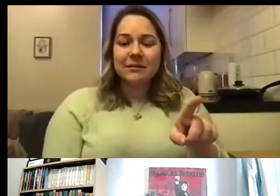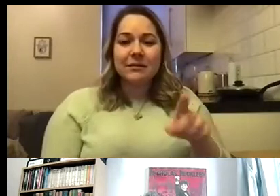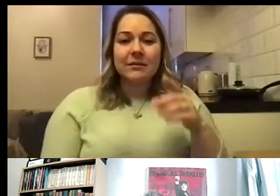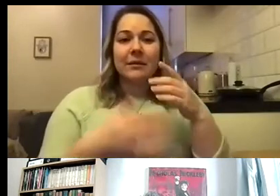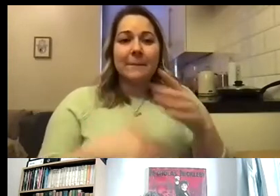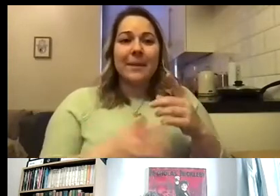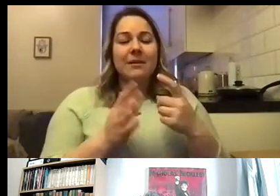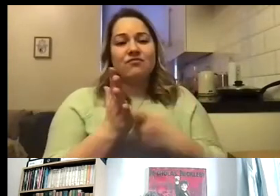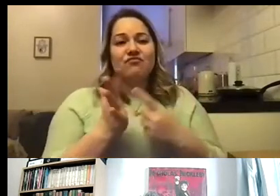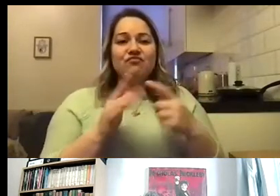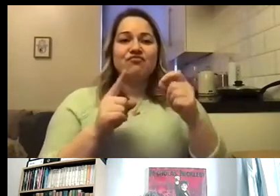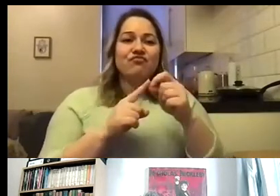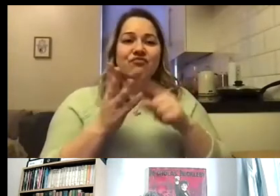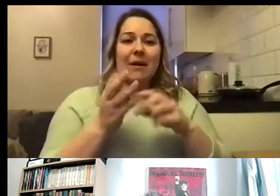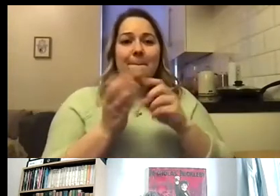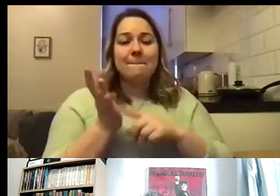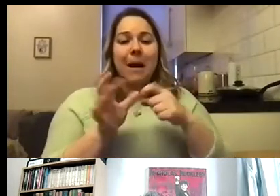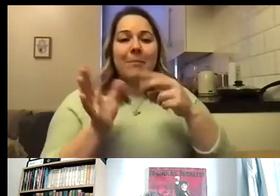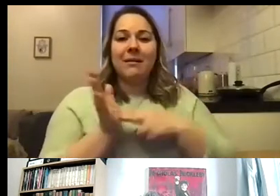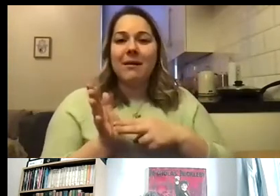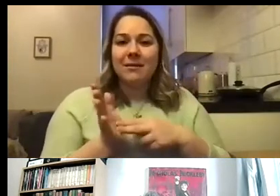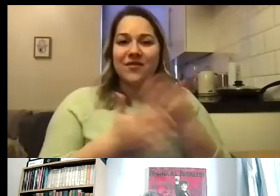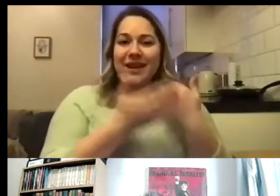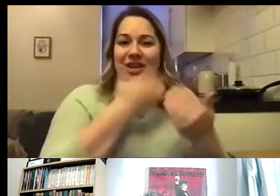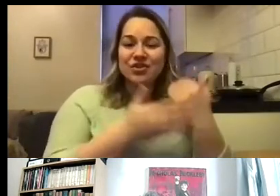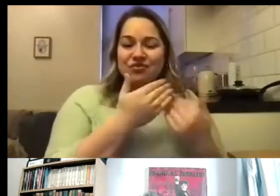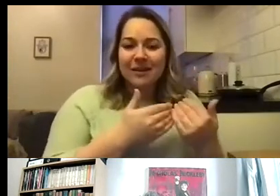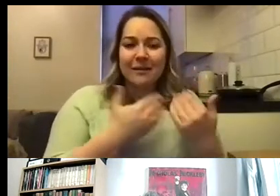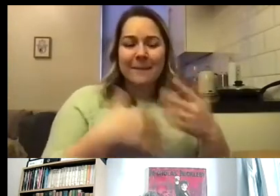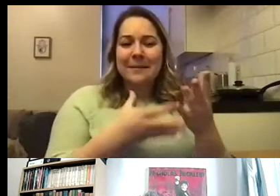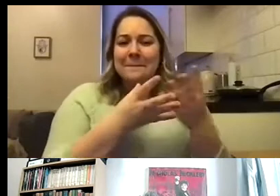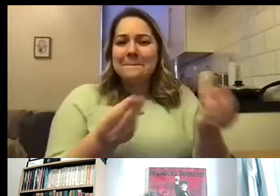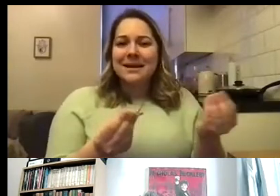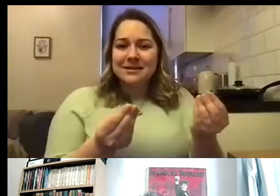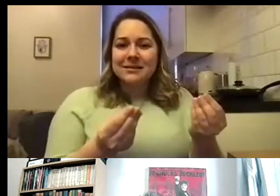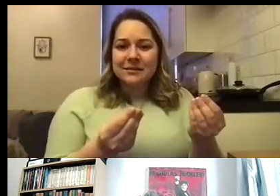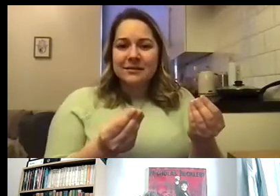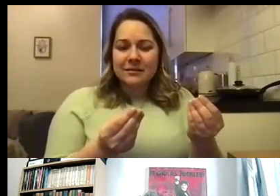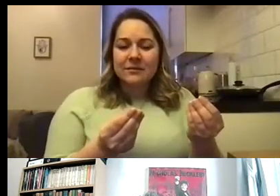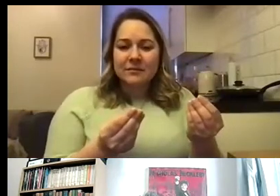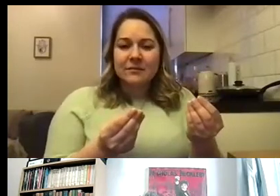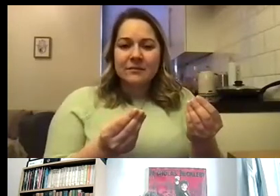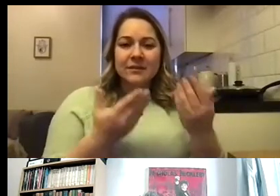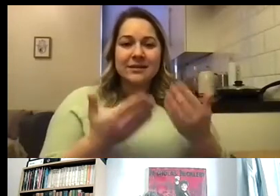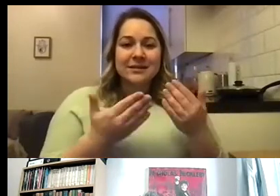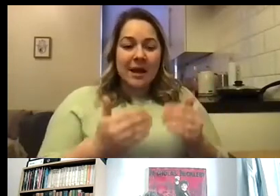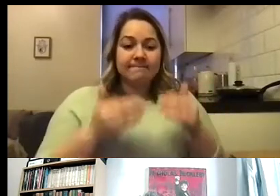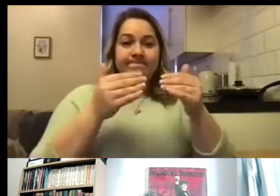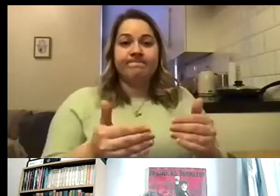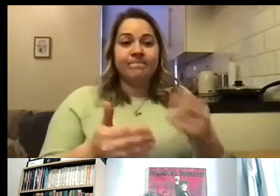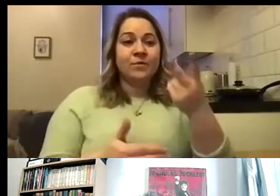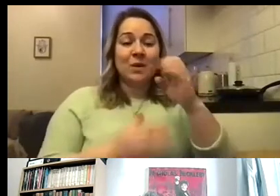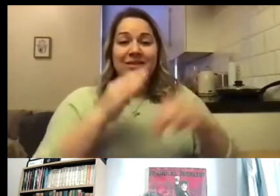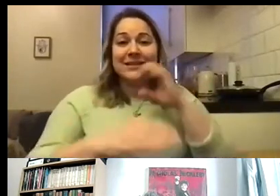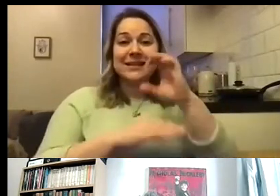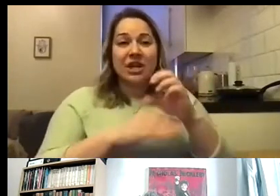Republican, there was someone in history, you know, it was kind of skirted over in the same way. And we come forward to the 20th century and the 21st